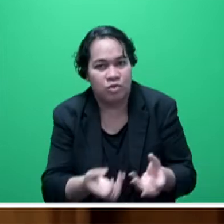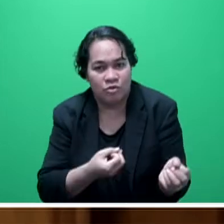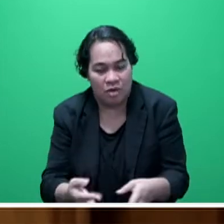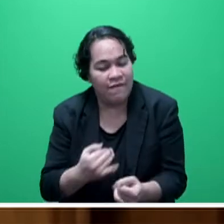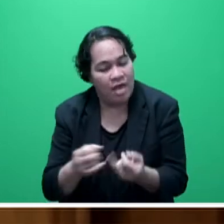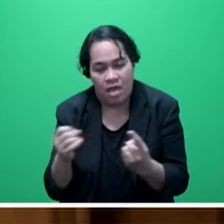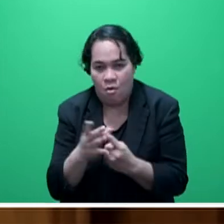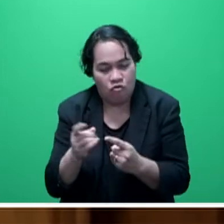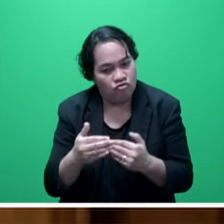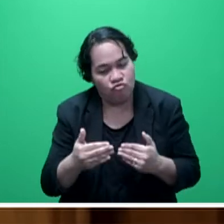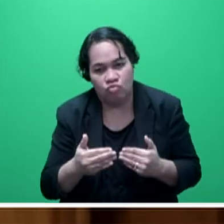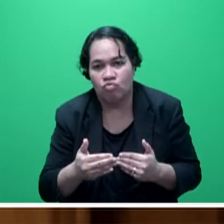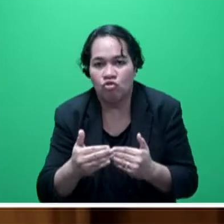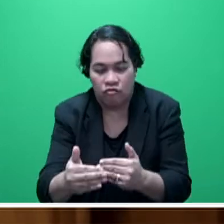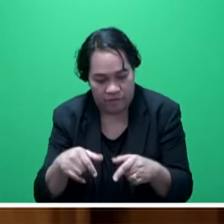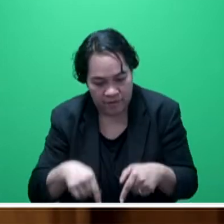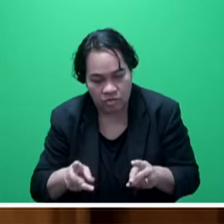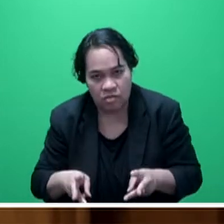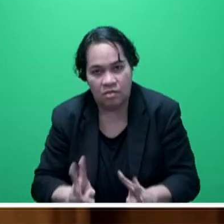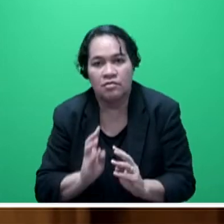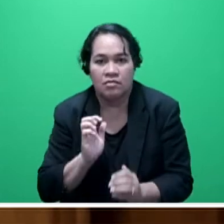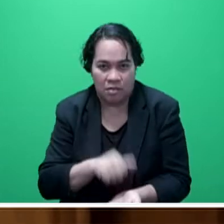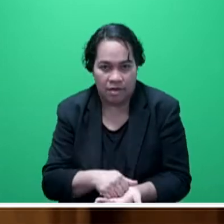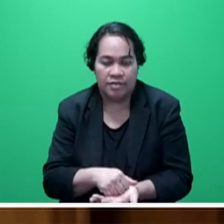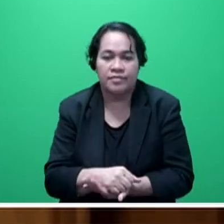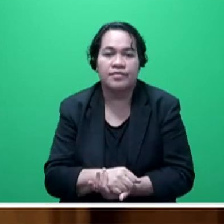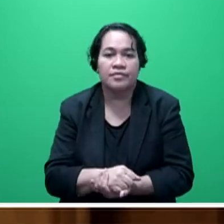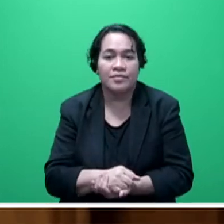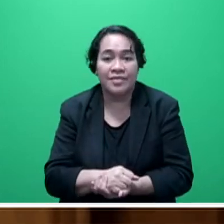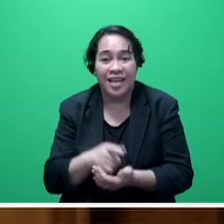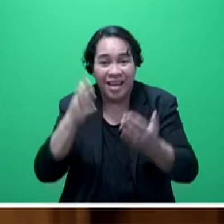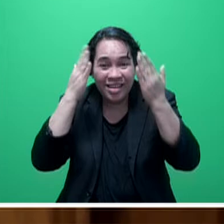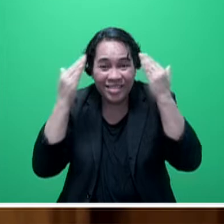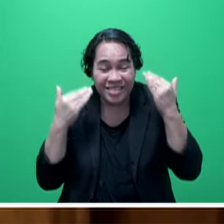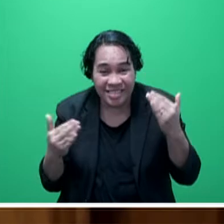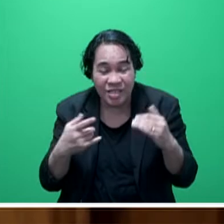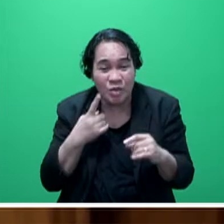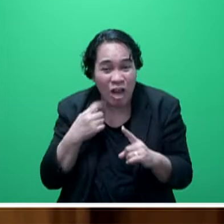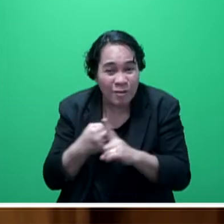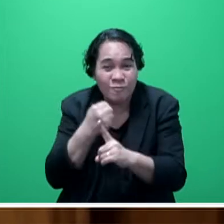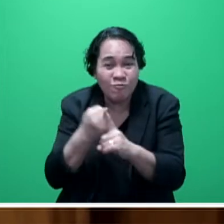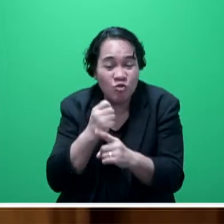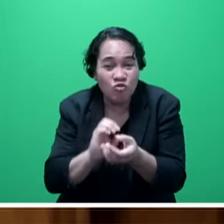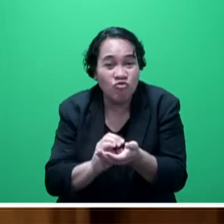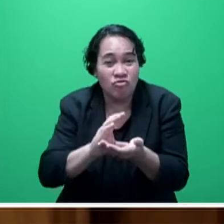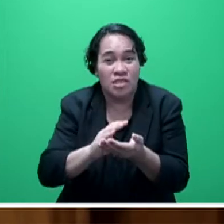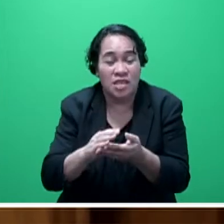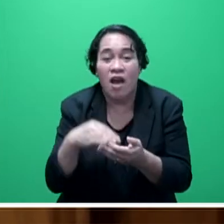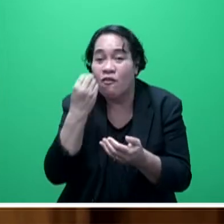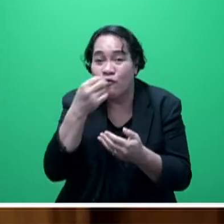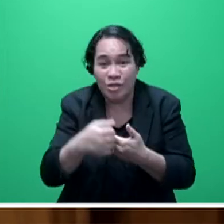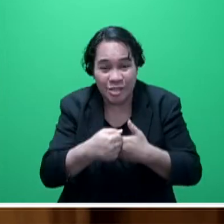to move in this direction. Honorable Speaker, sir, in our bid to increase and stabilize food security in